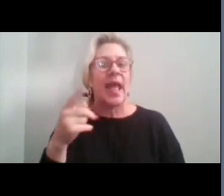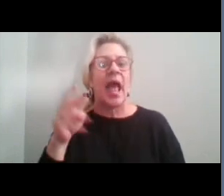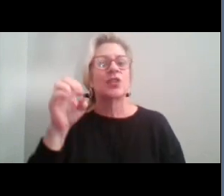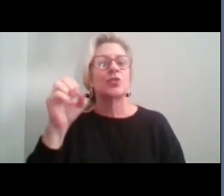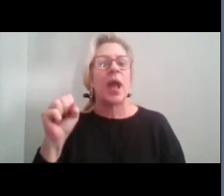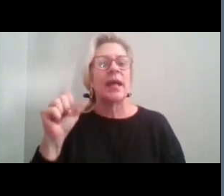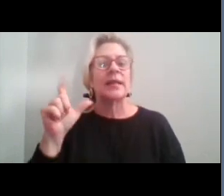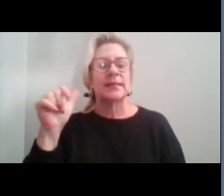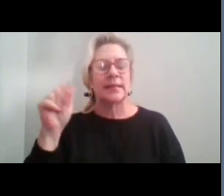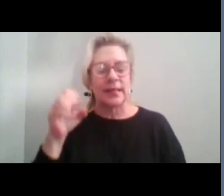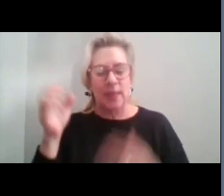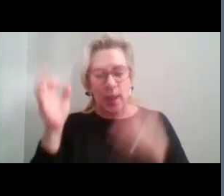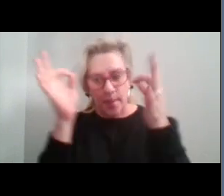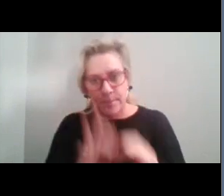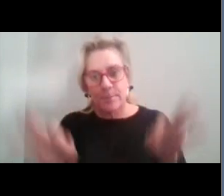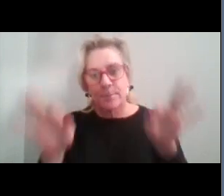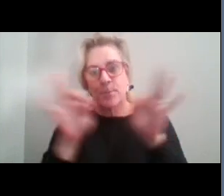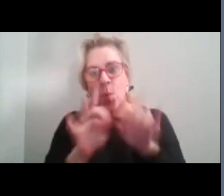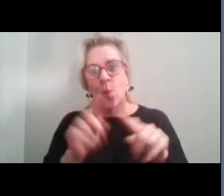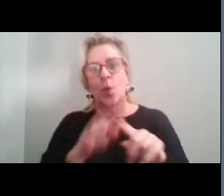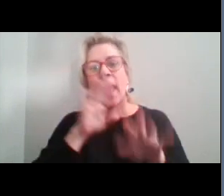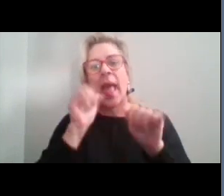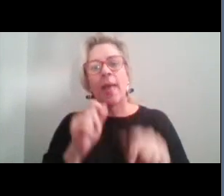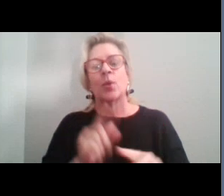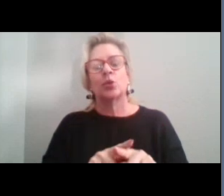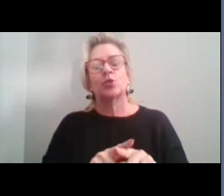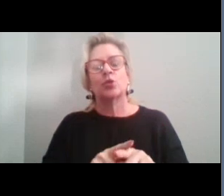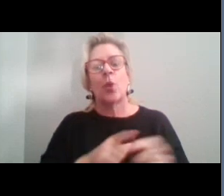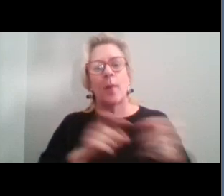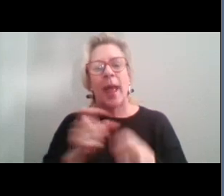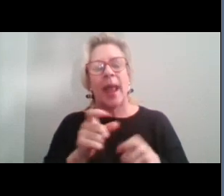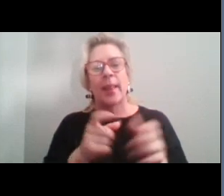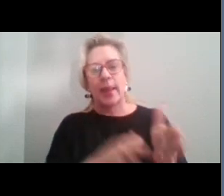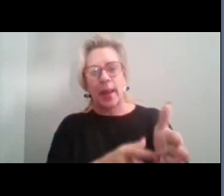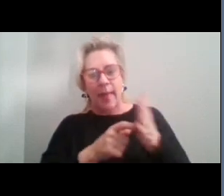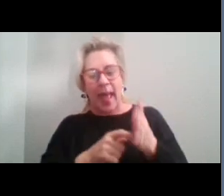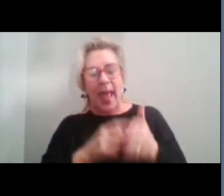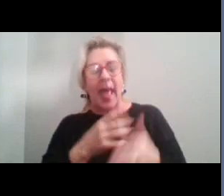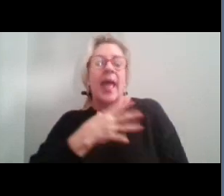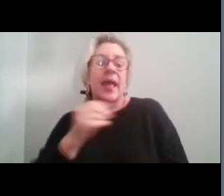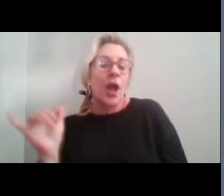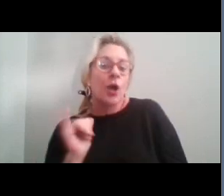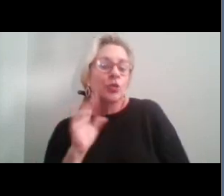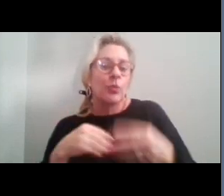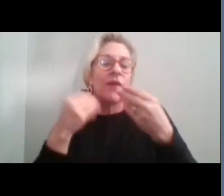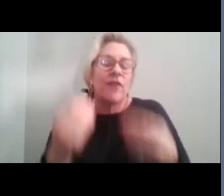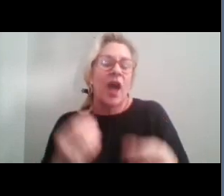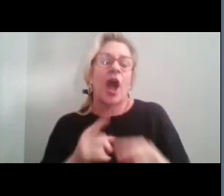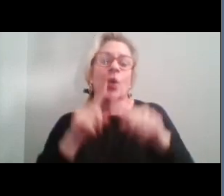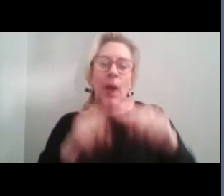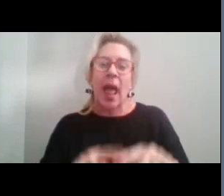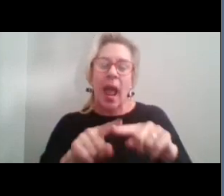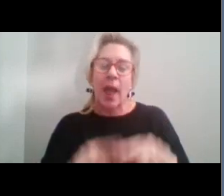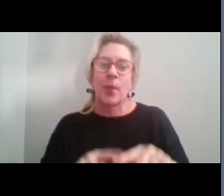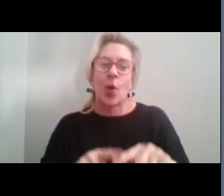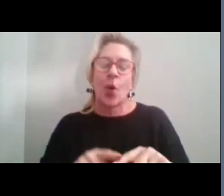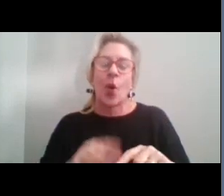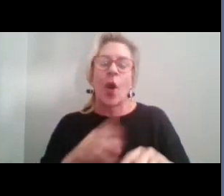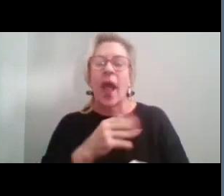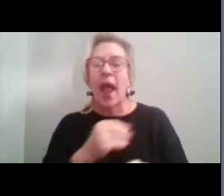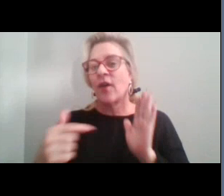important tool to not only be able to manage demand, but also to be able to provide a reliable, consistent, feasible, and